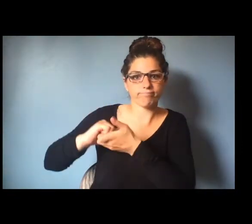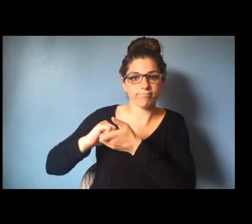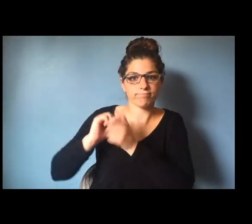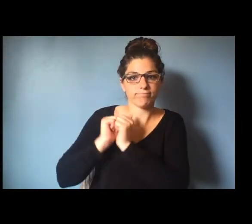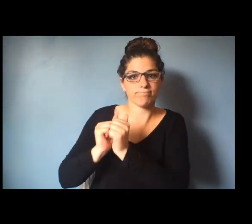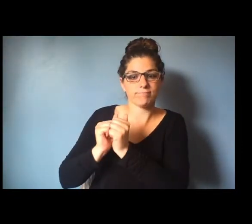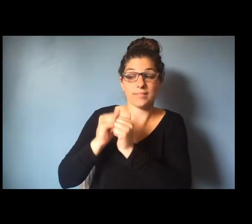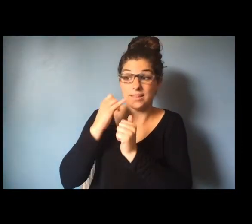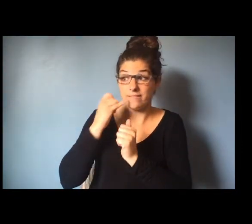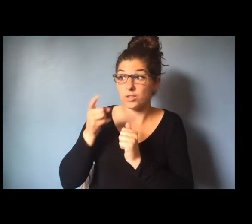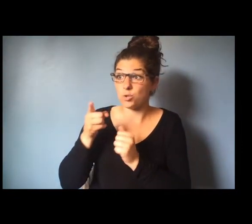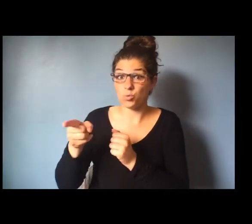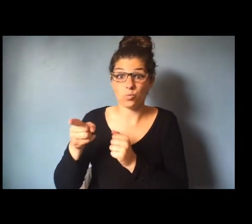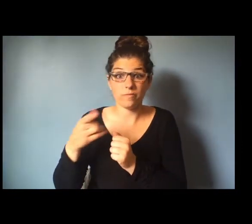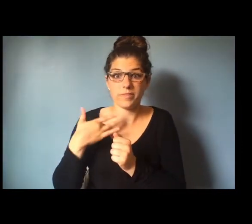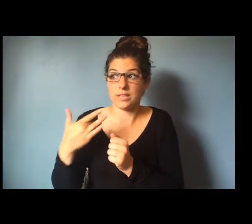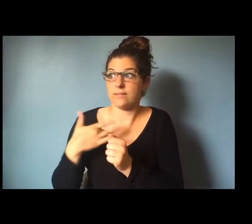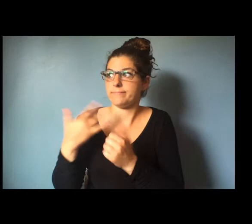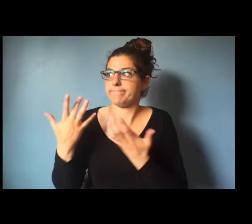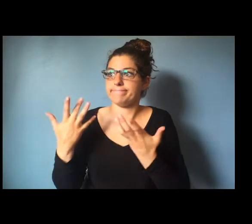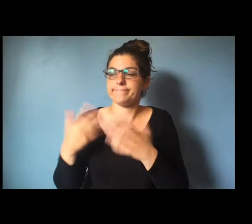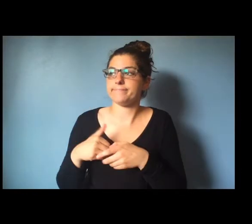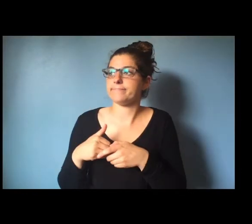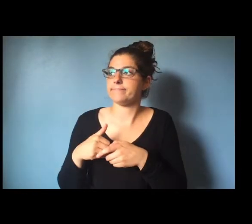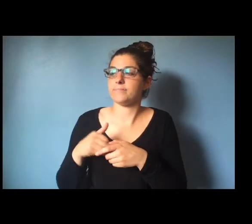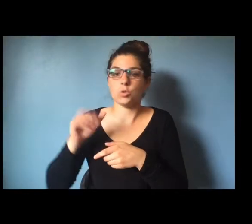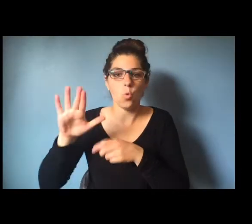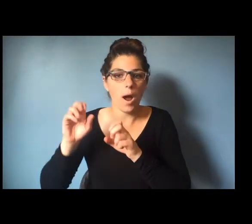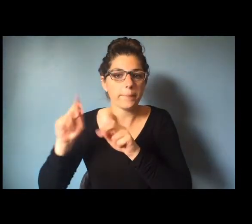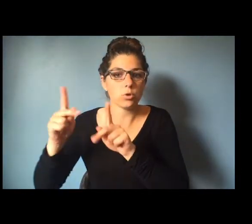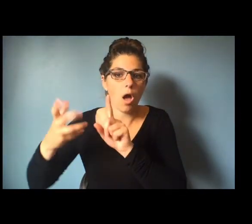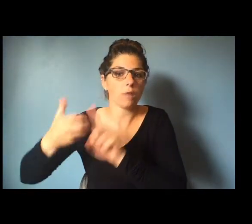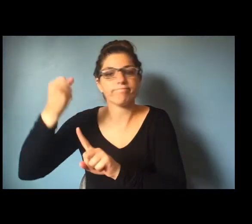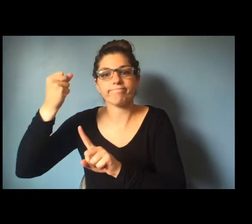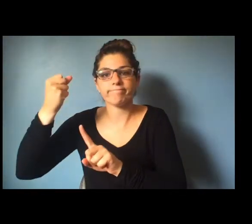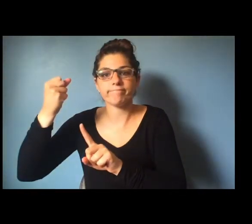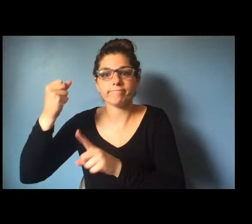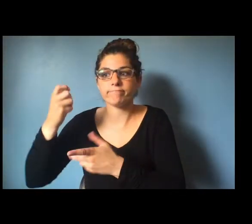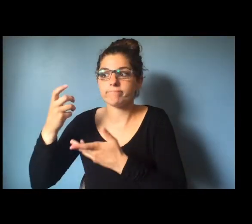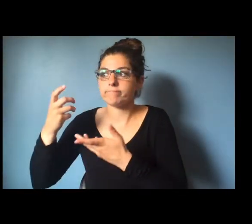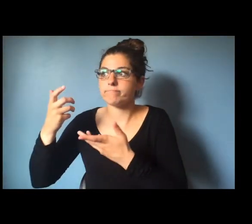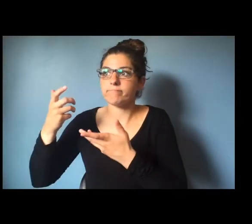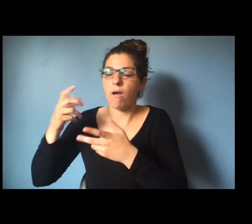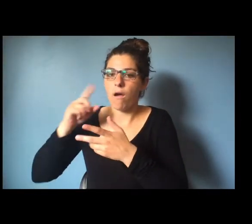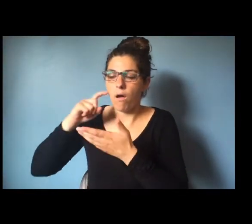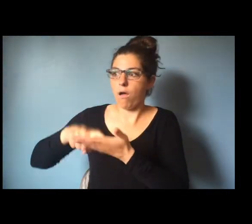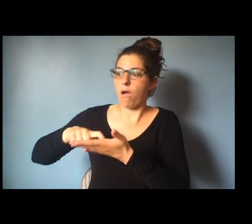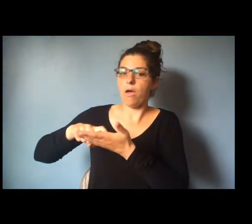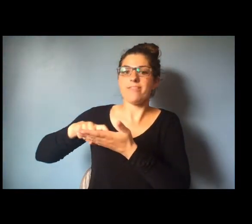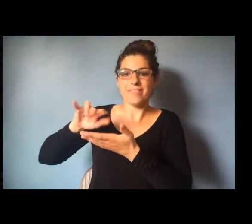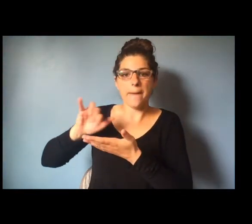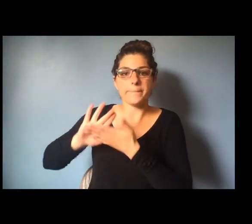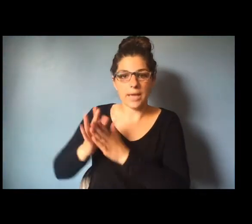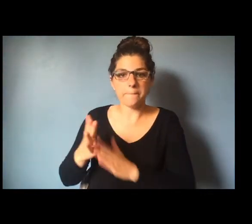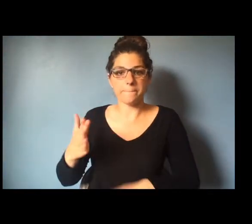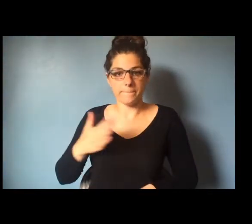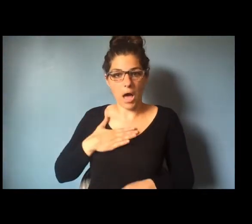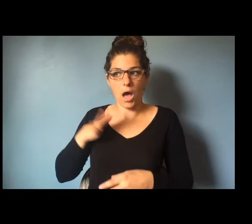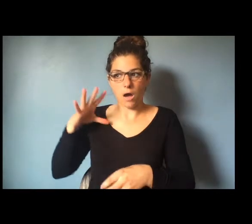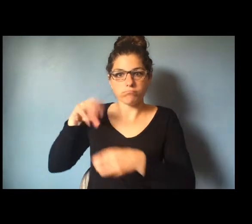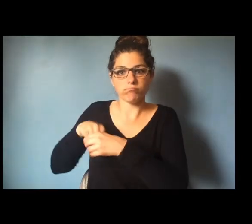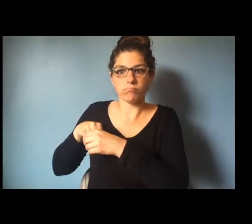being put in a position where they're taking away your opportunity to be the best that you can be as an athlete, then that becomes my fight too.